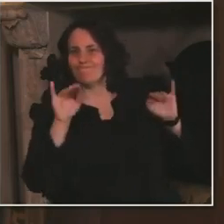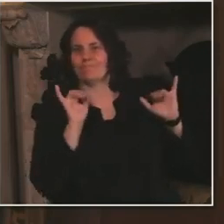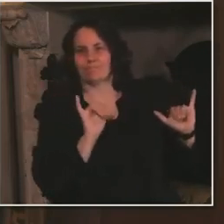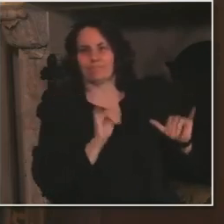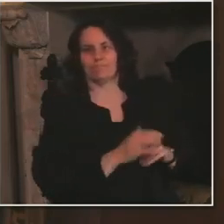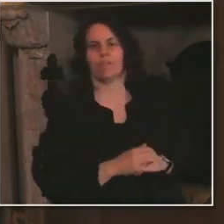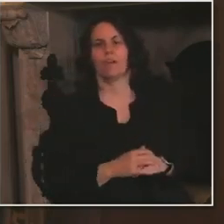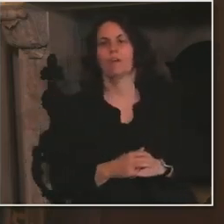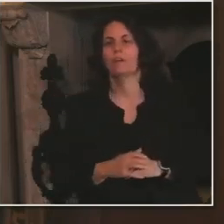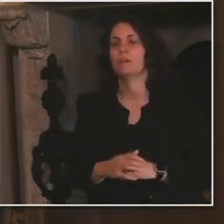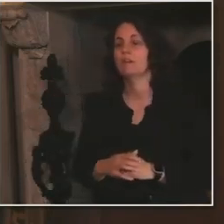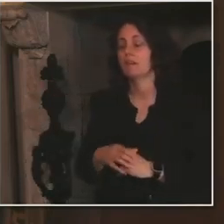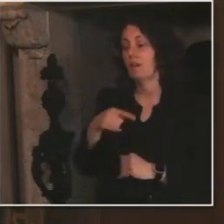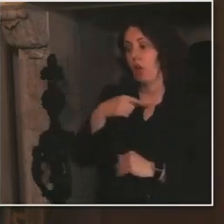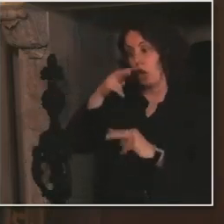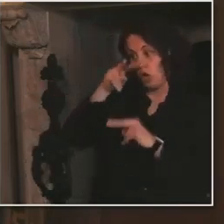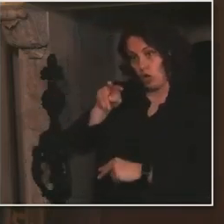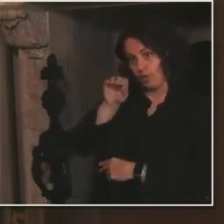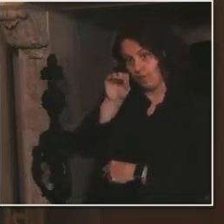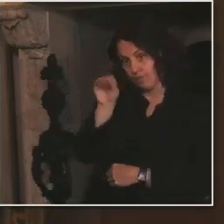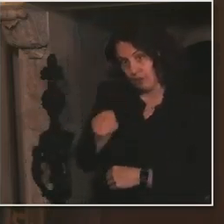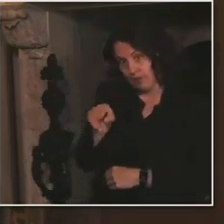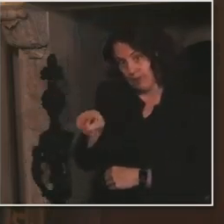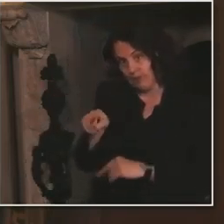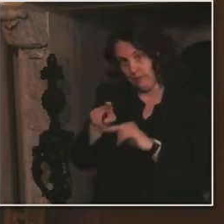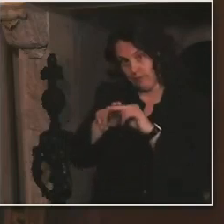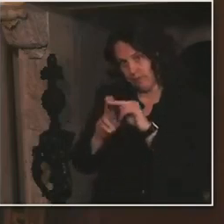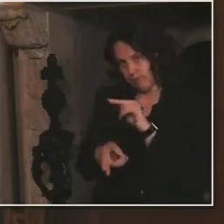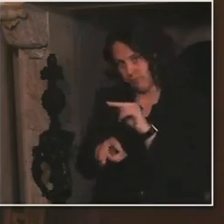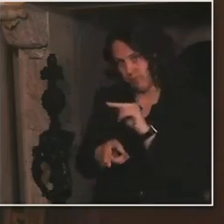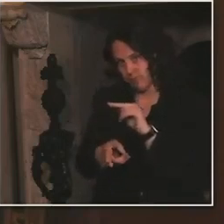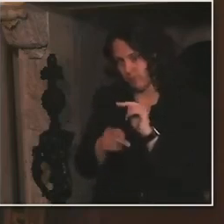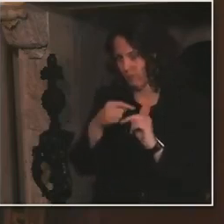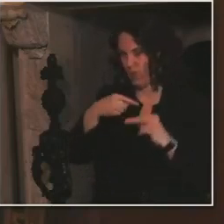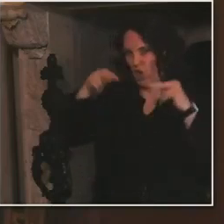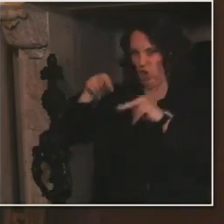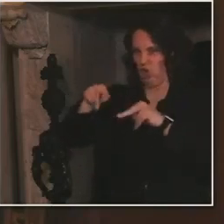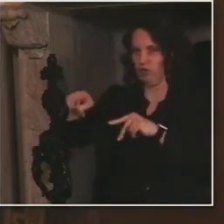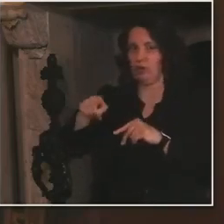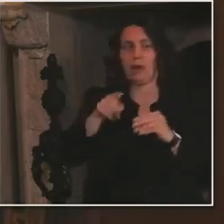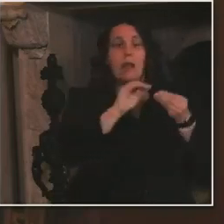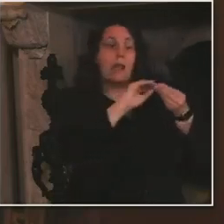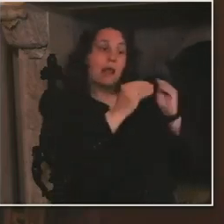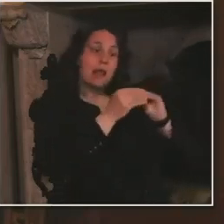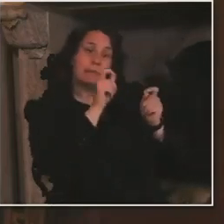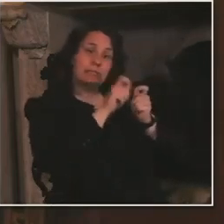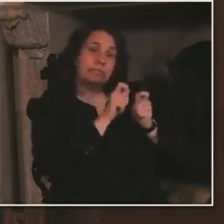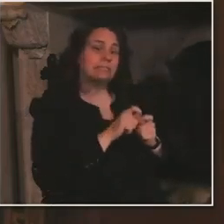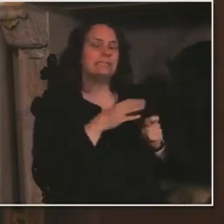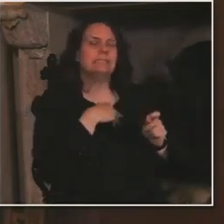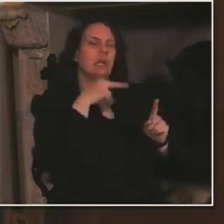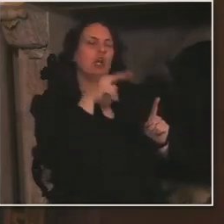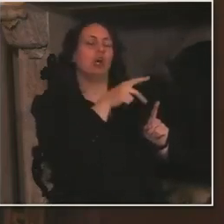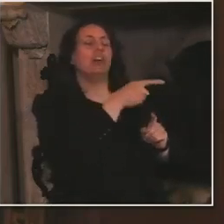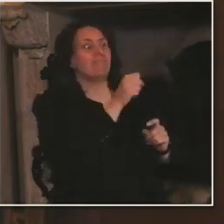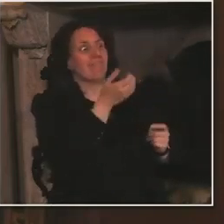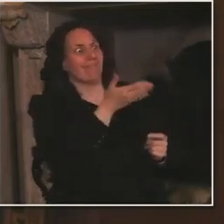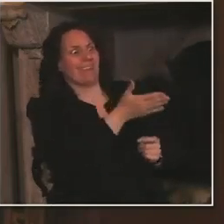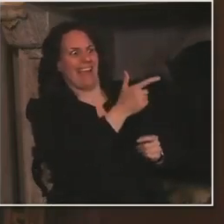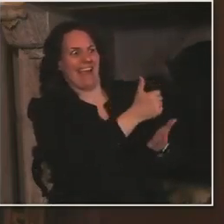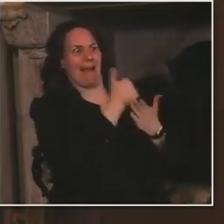the using the percent as the parameter that we're following, the trend is a little bit more stable to changes in variable